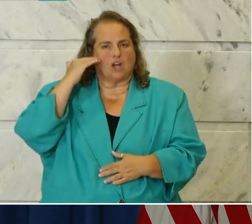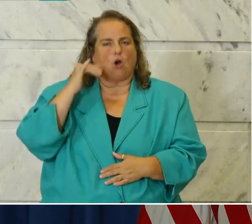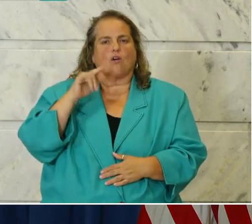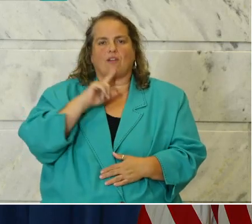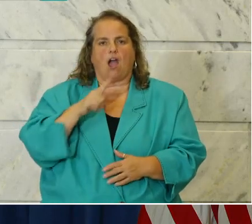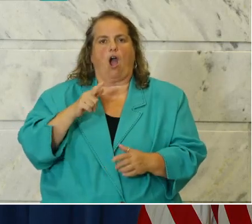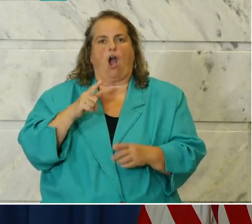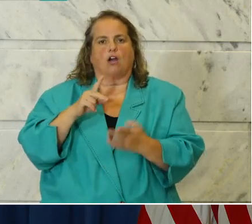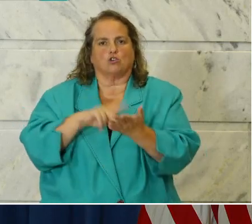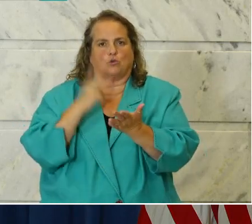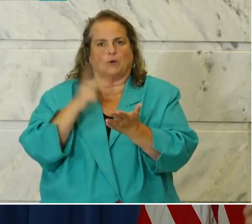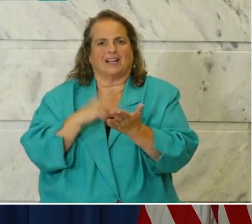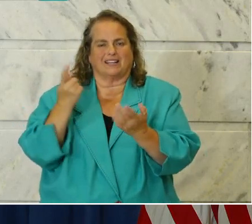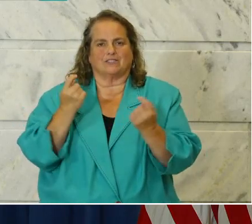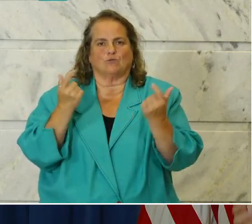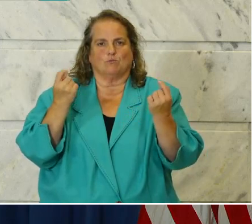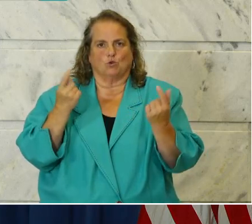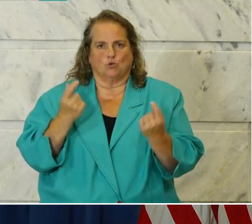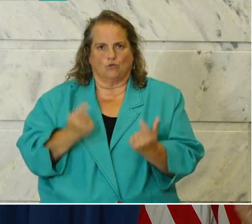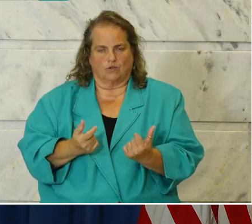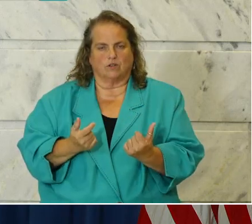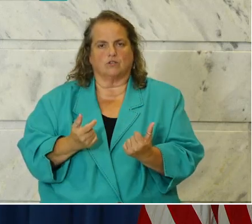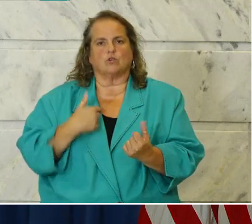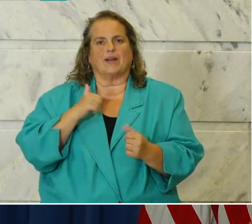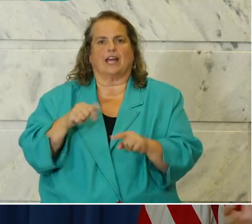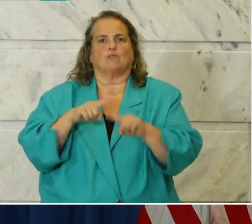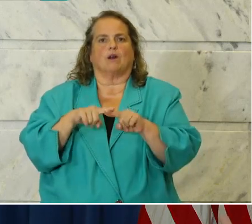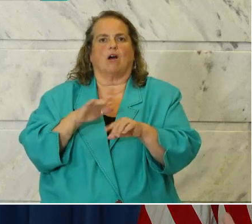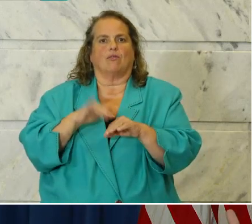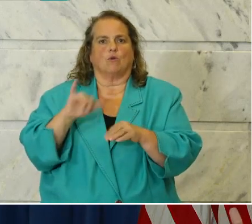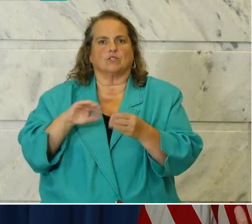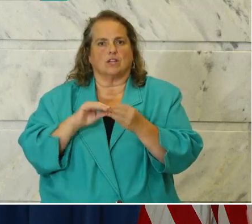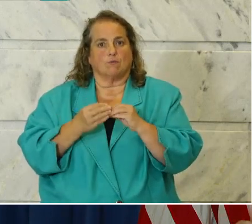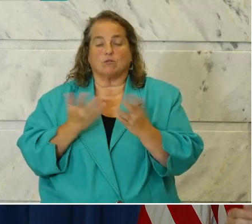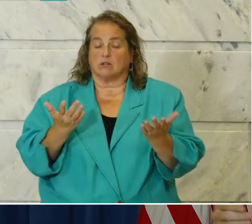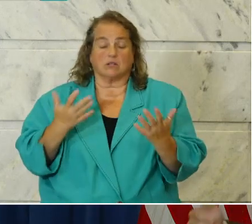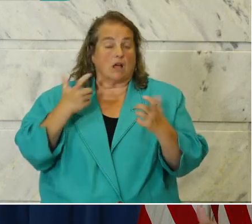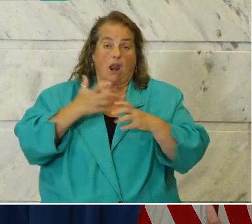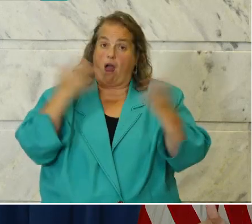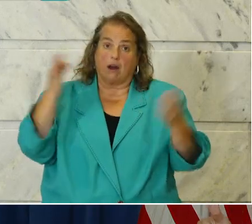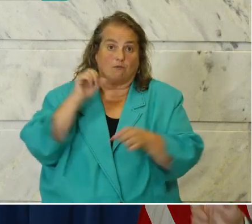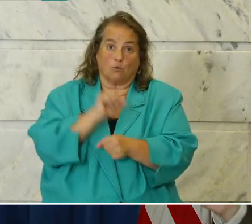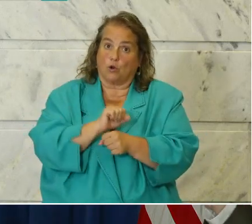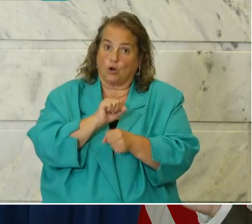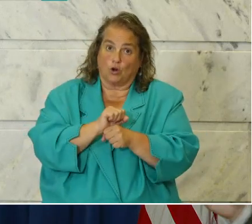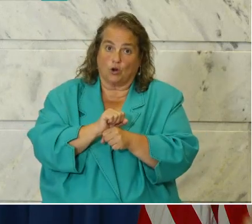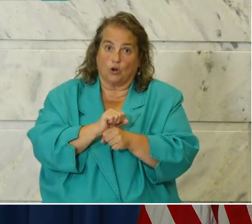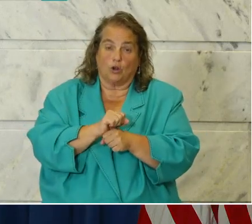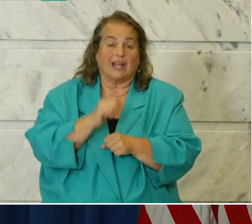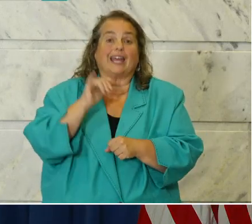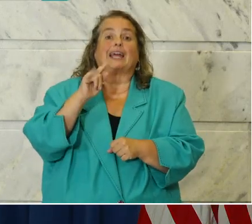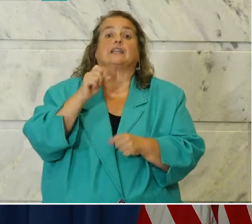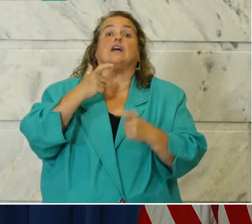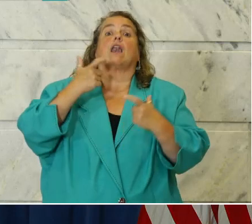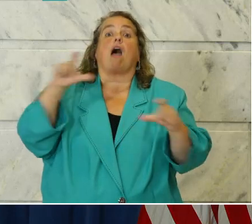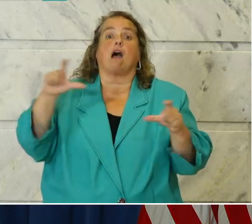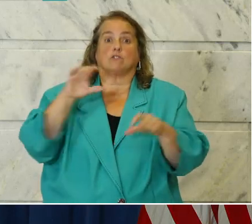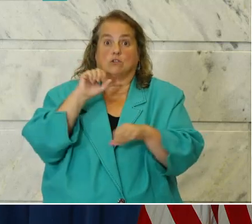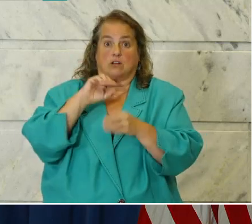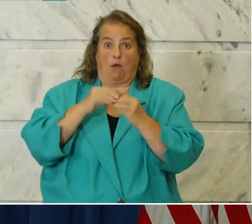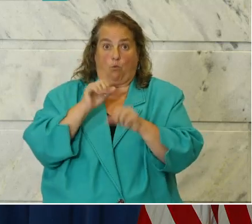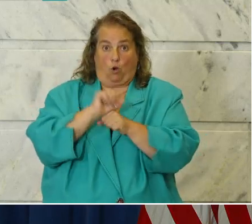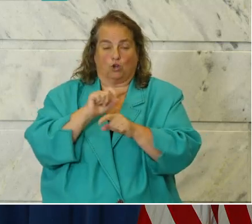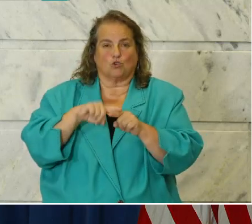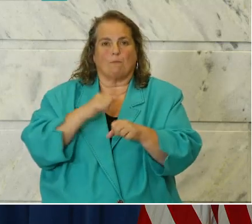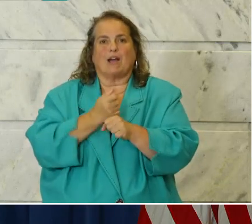cases that can be relied upon. It just means we have a ton of work. We normally have a lot of work, but we have a ton of work before release to make sure they're accurate.